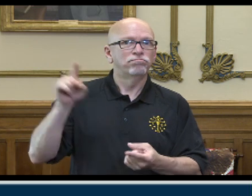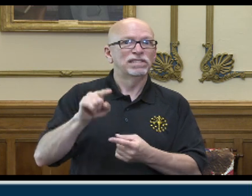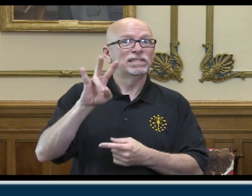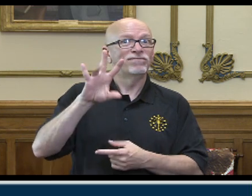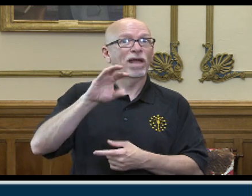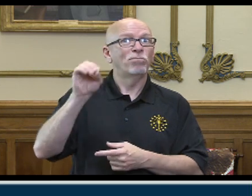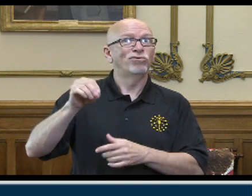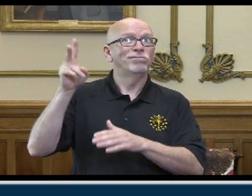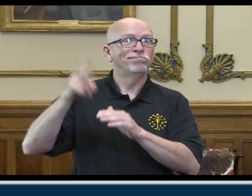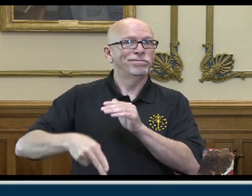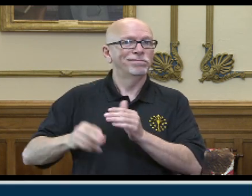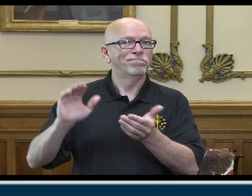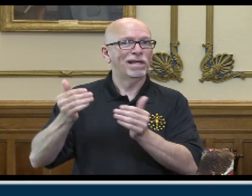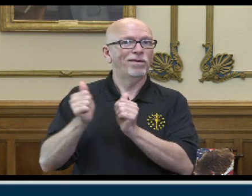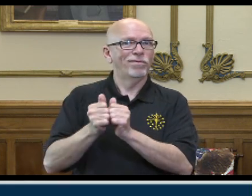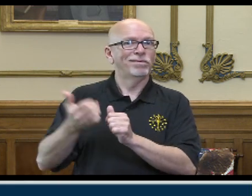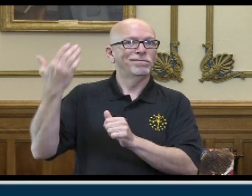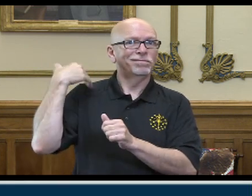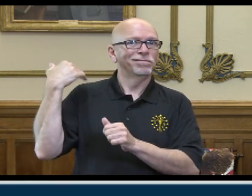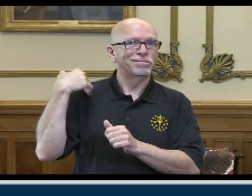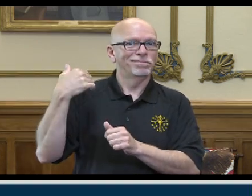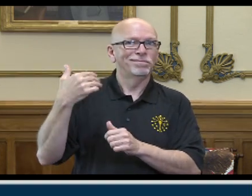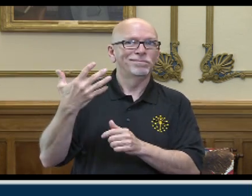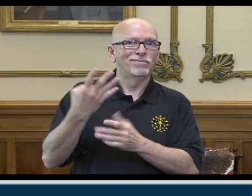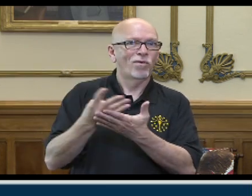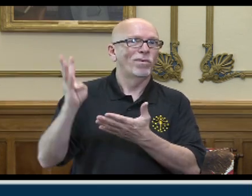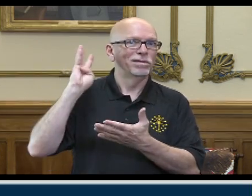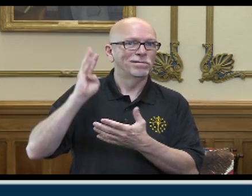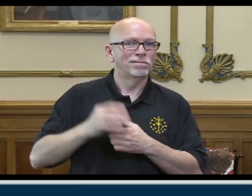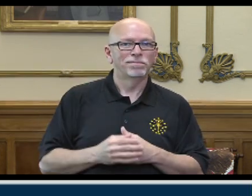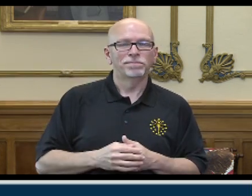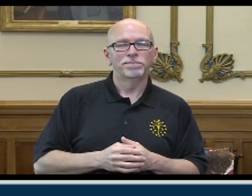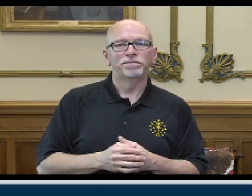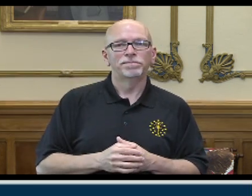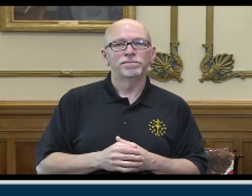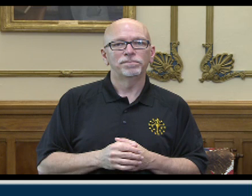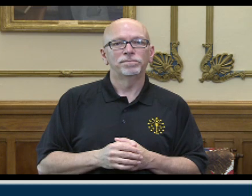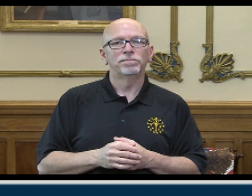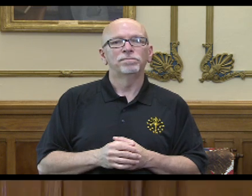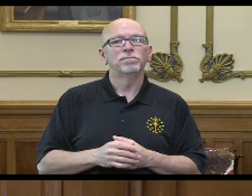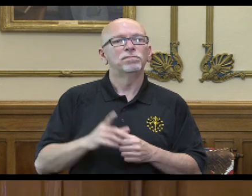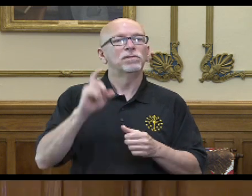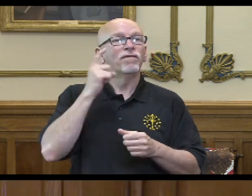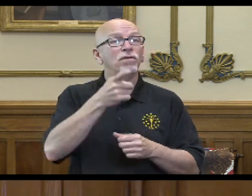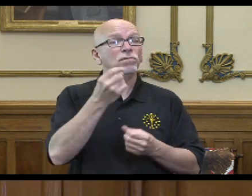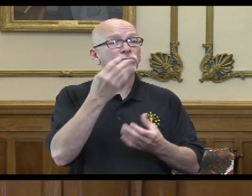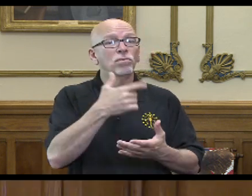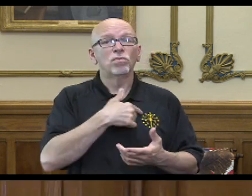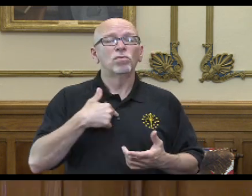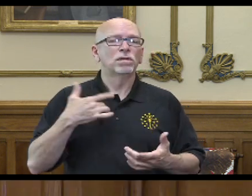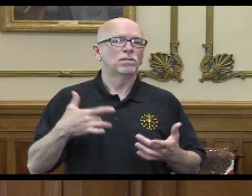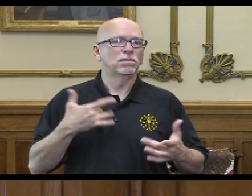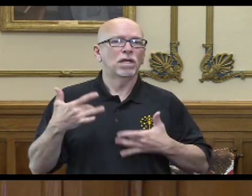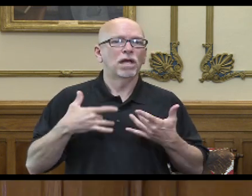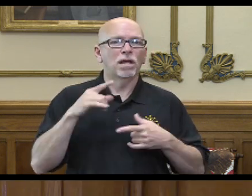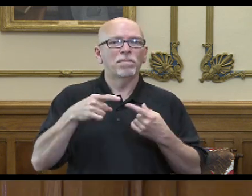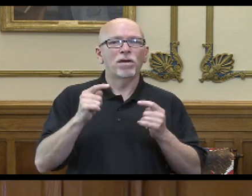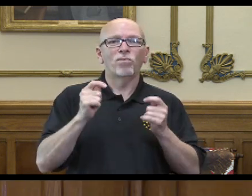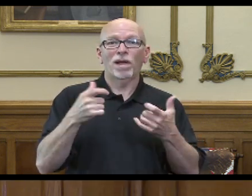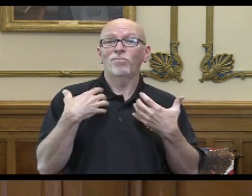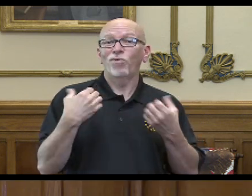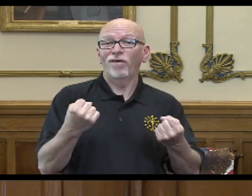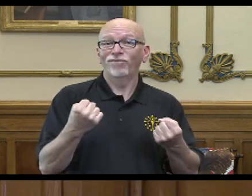75% decrease over the last 4 weeks. Governor, we're excited about the rapid